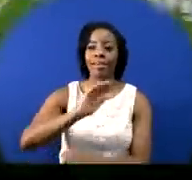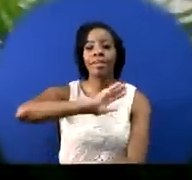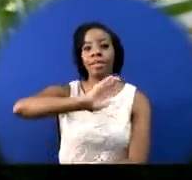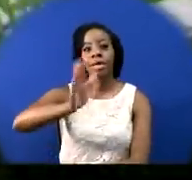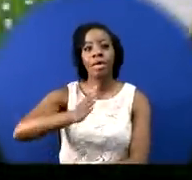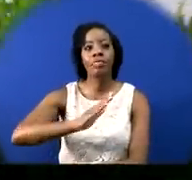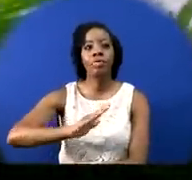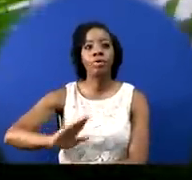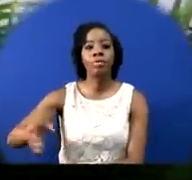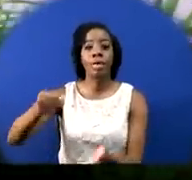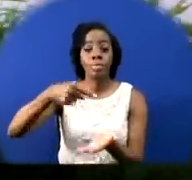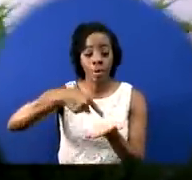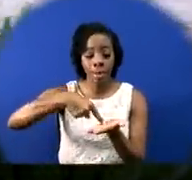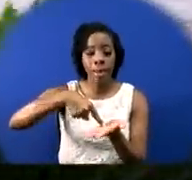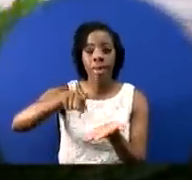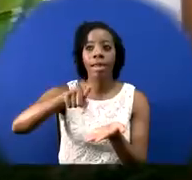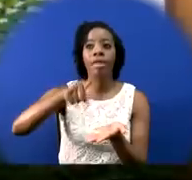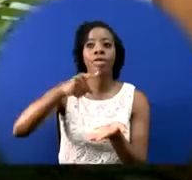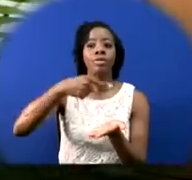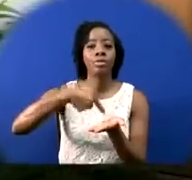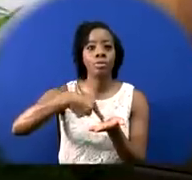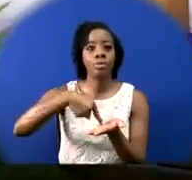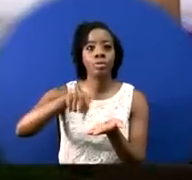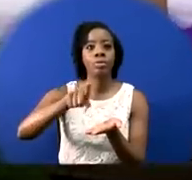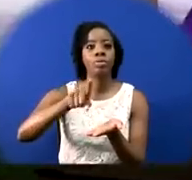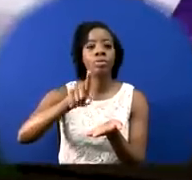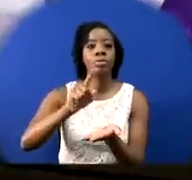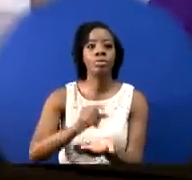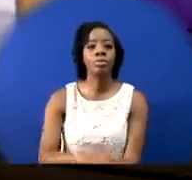I could never repay you,